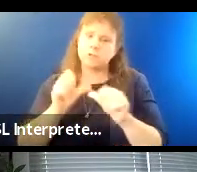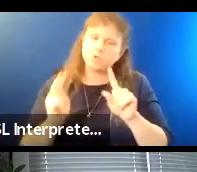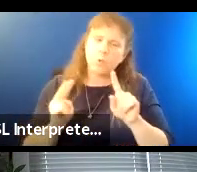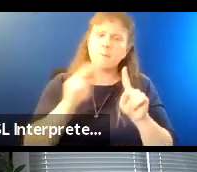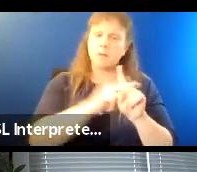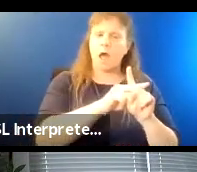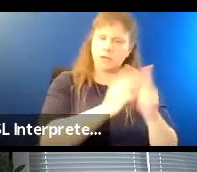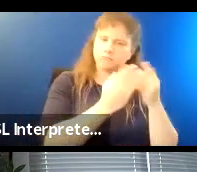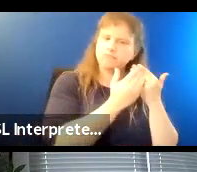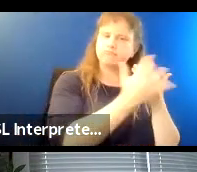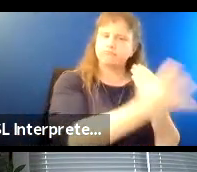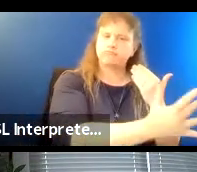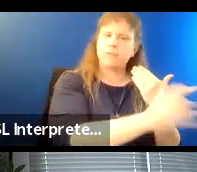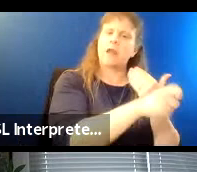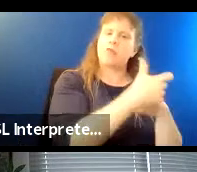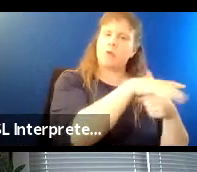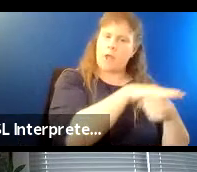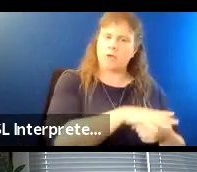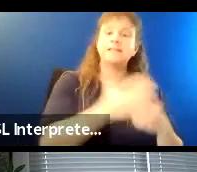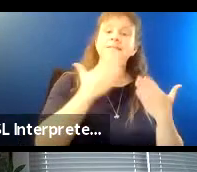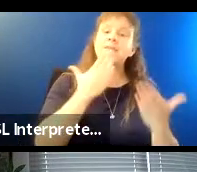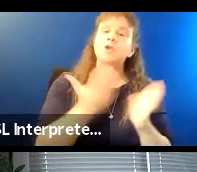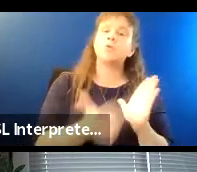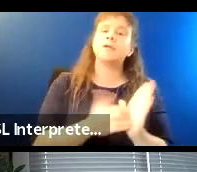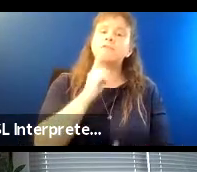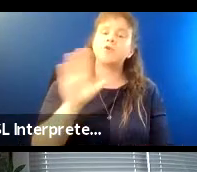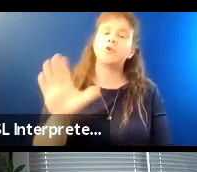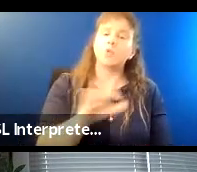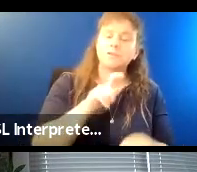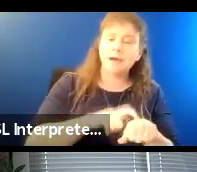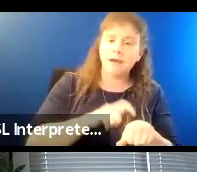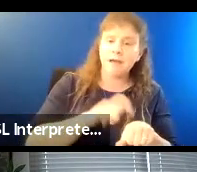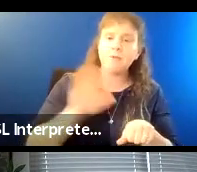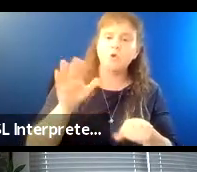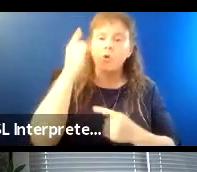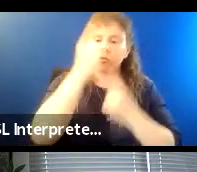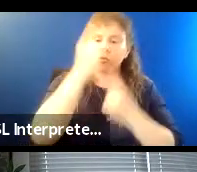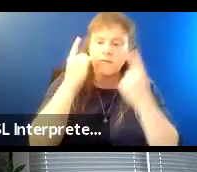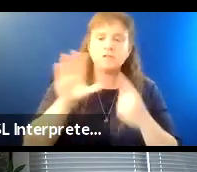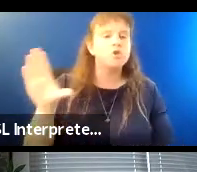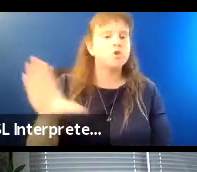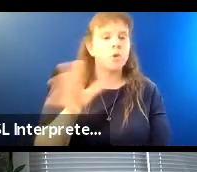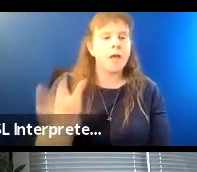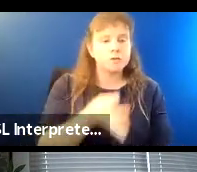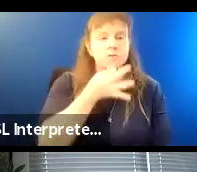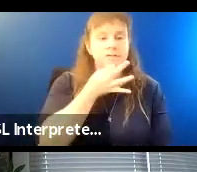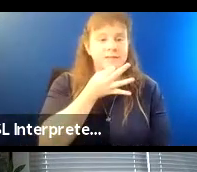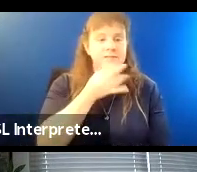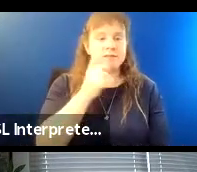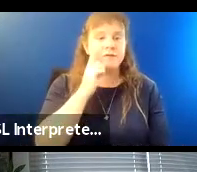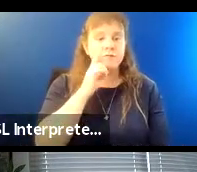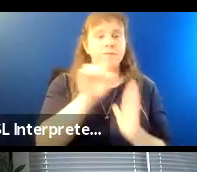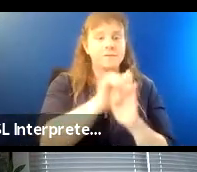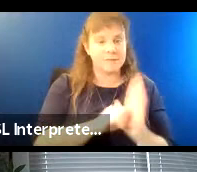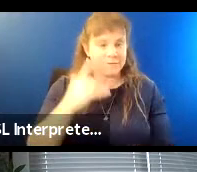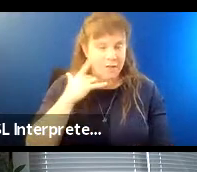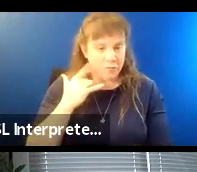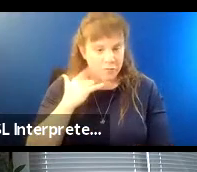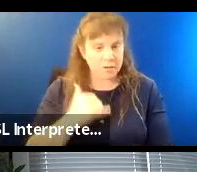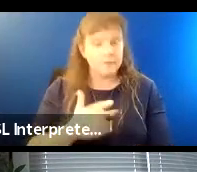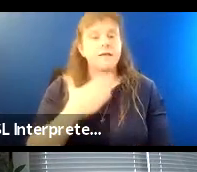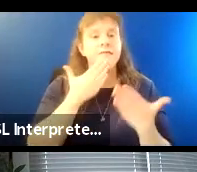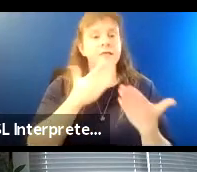thoughtfulness and expertise in helping to bring that to the state of California. We are grateful for your endurance. We're grateful for